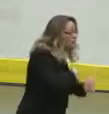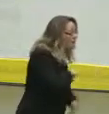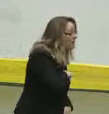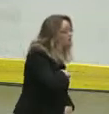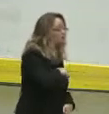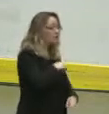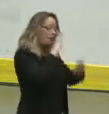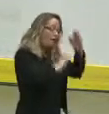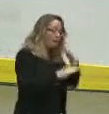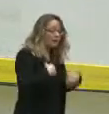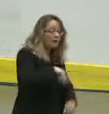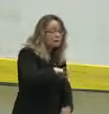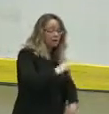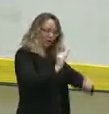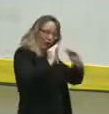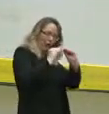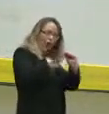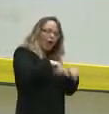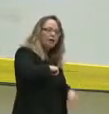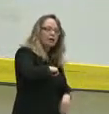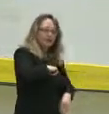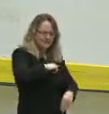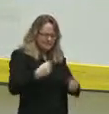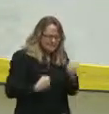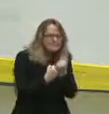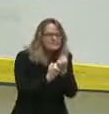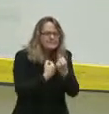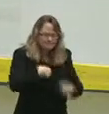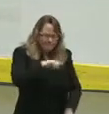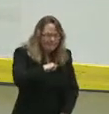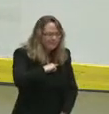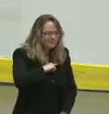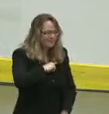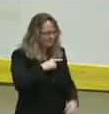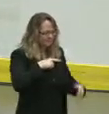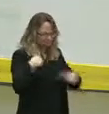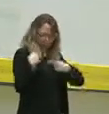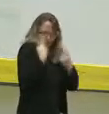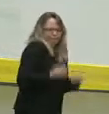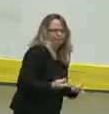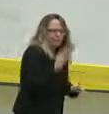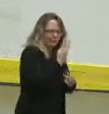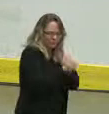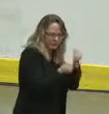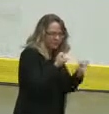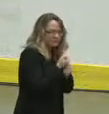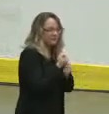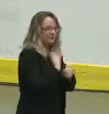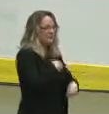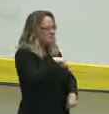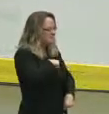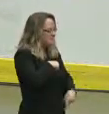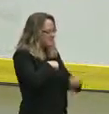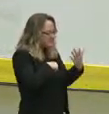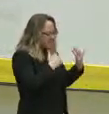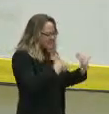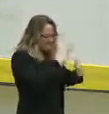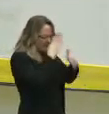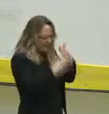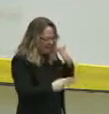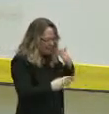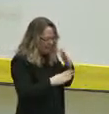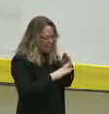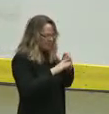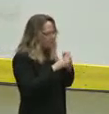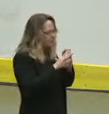us, taught us, and fought for us throughout the years. As we stand here at the end of our undergraduate